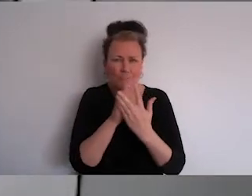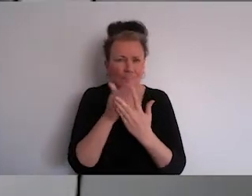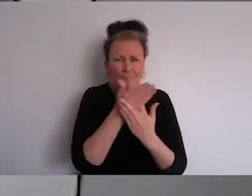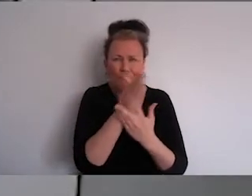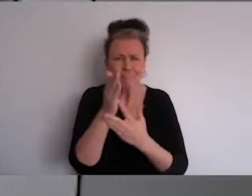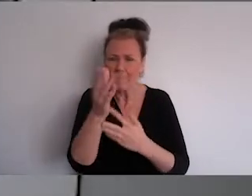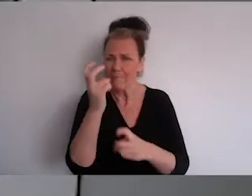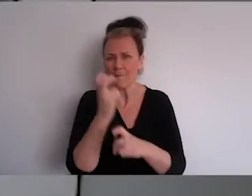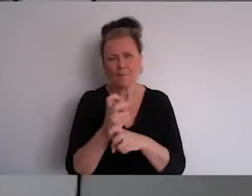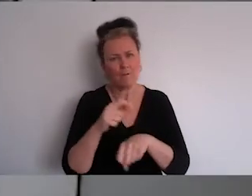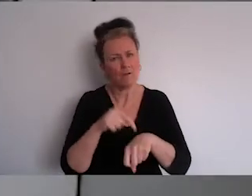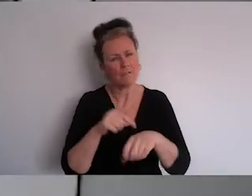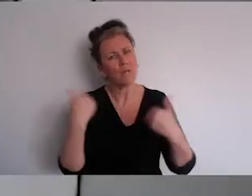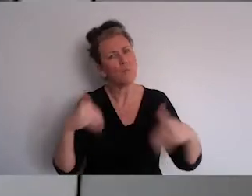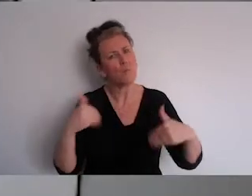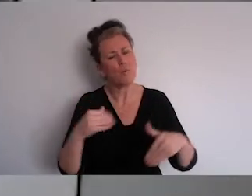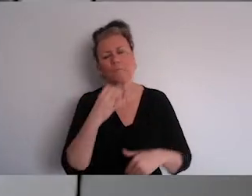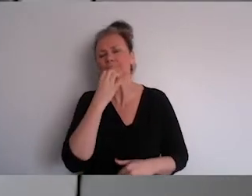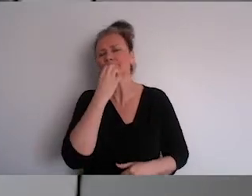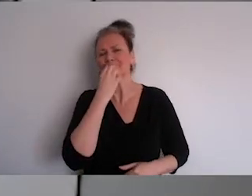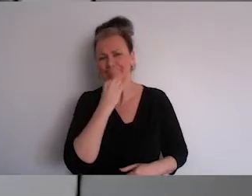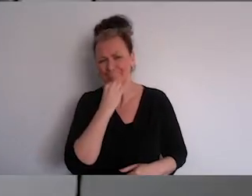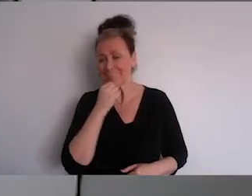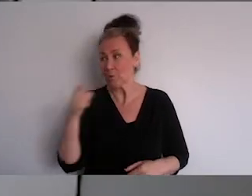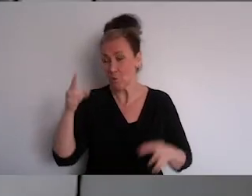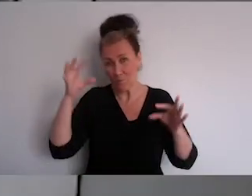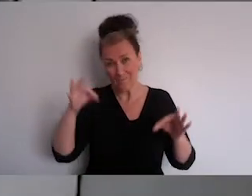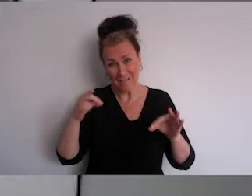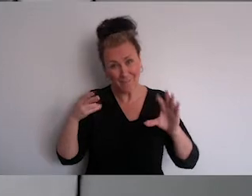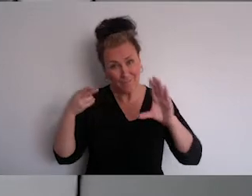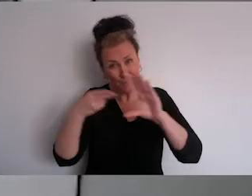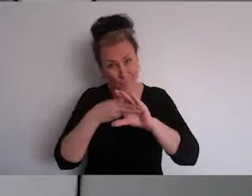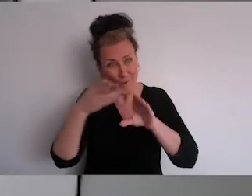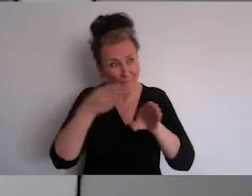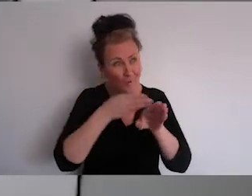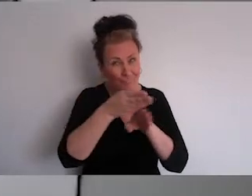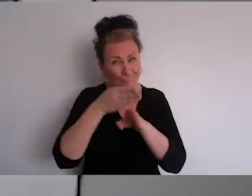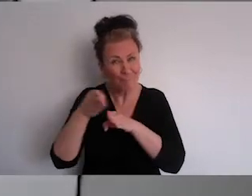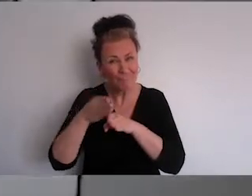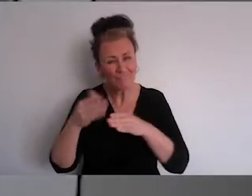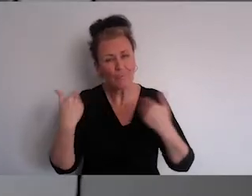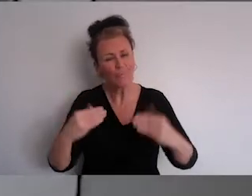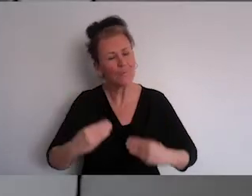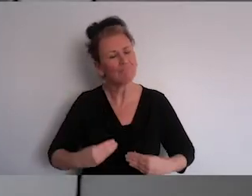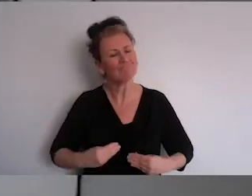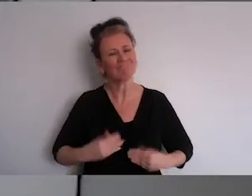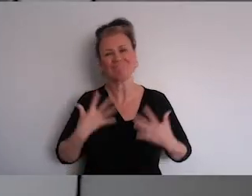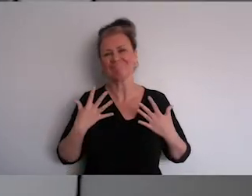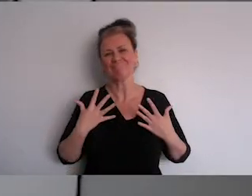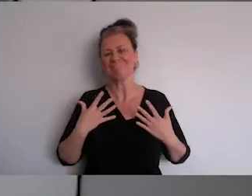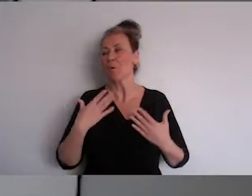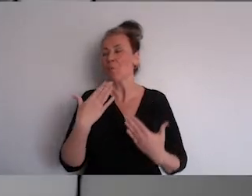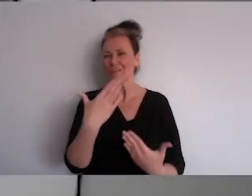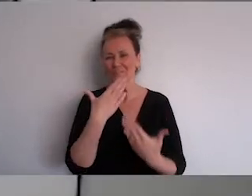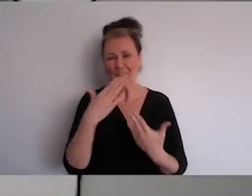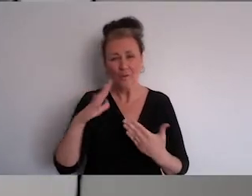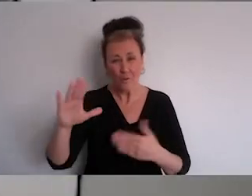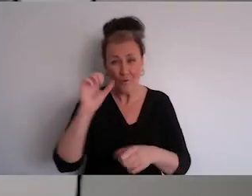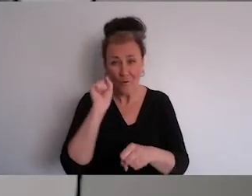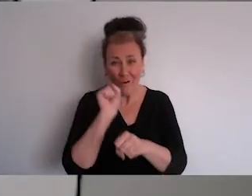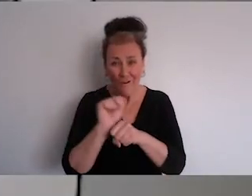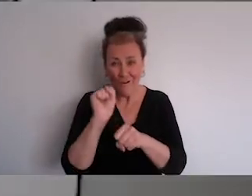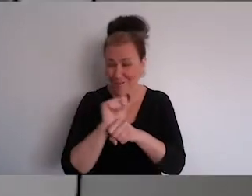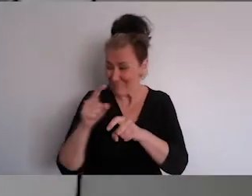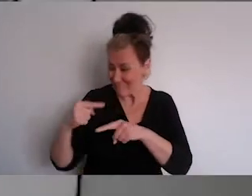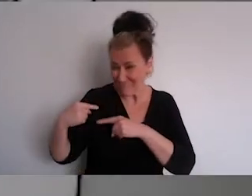through this very difficult time, and your decision to join their ranks is inspiring. So I wanted to say thank you